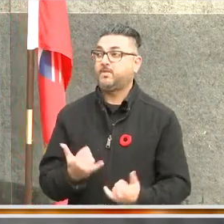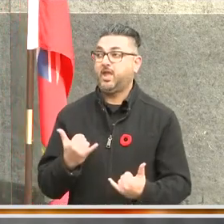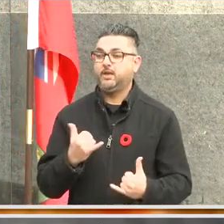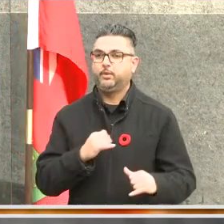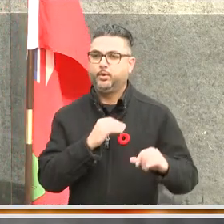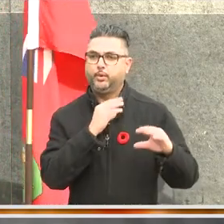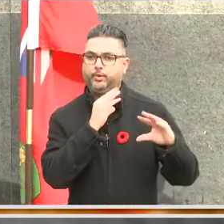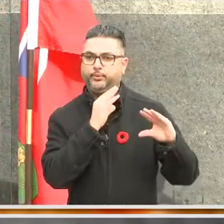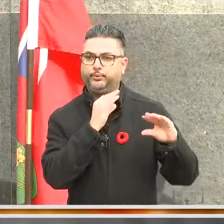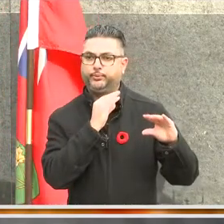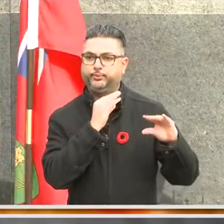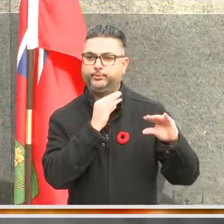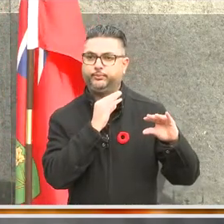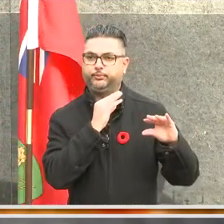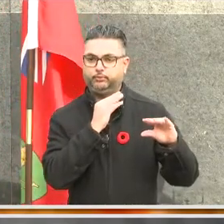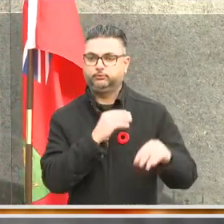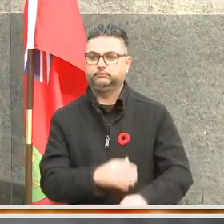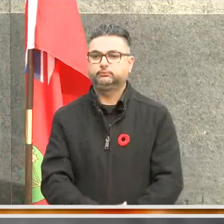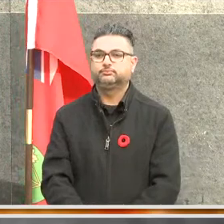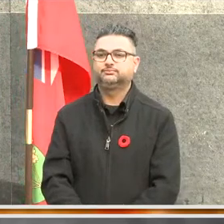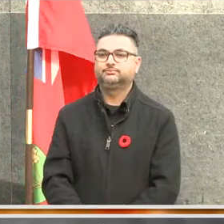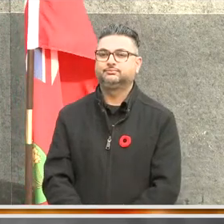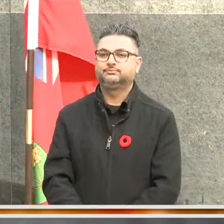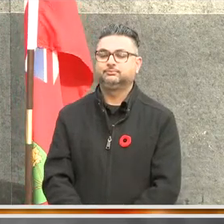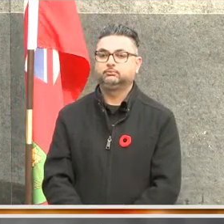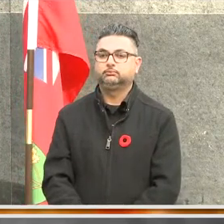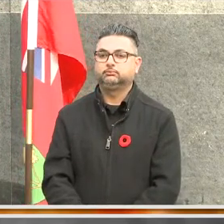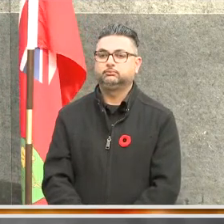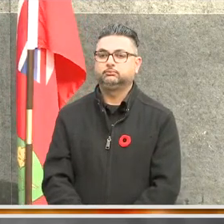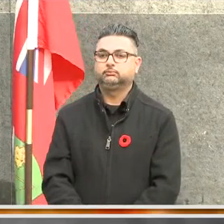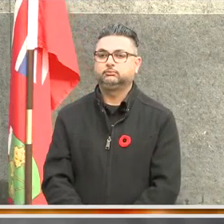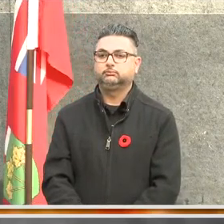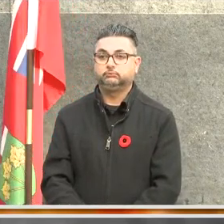And now, if you are able to, please stand for the act of remembrance.